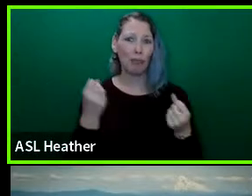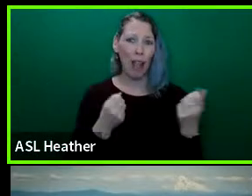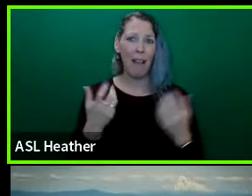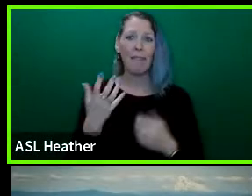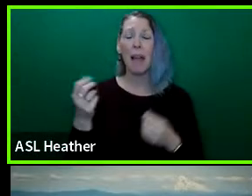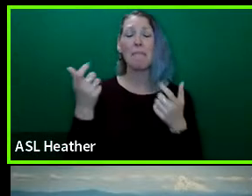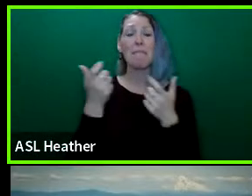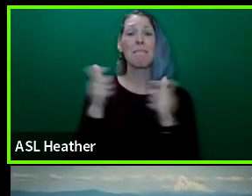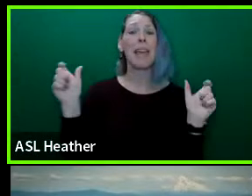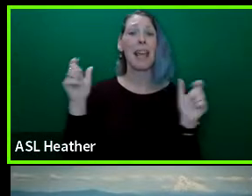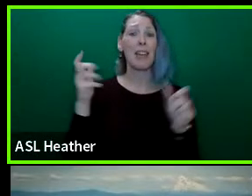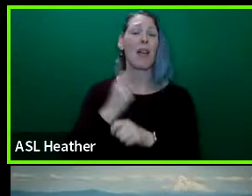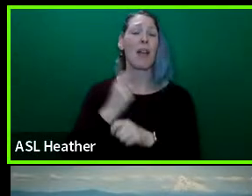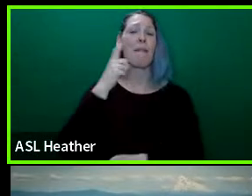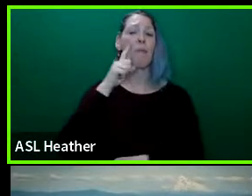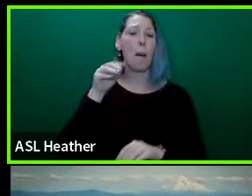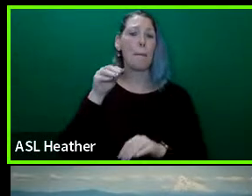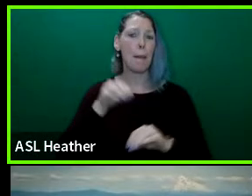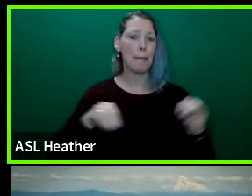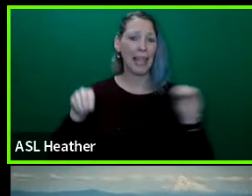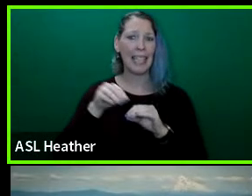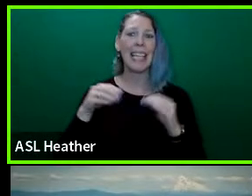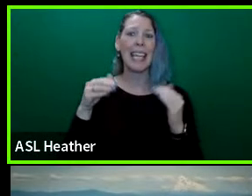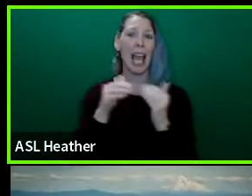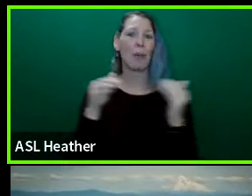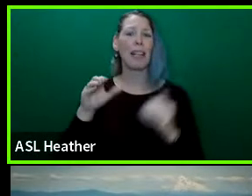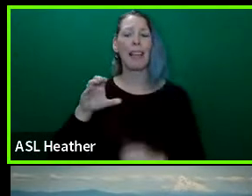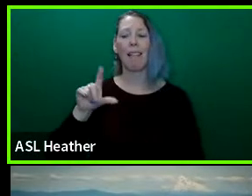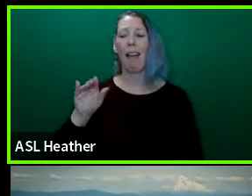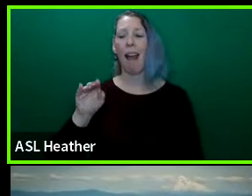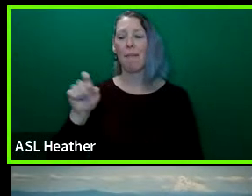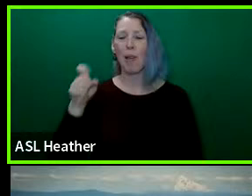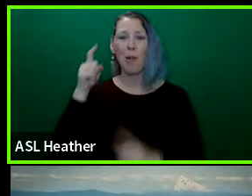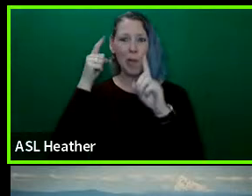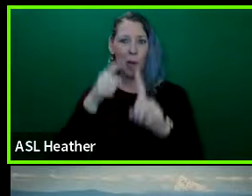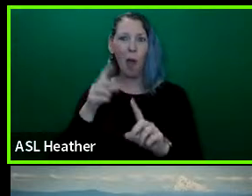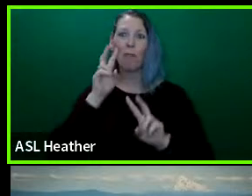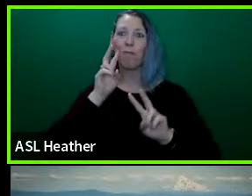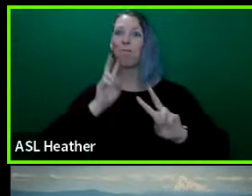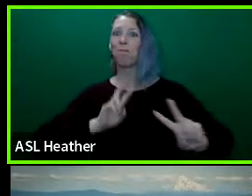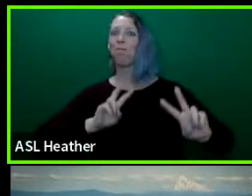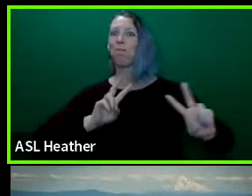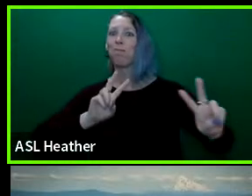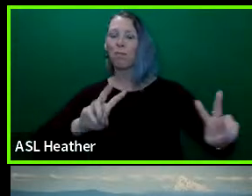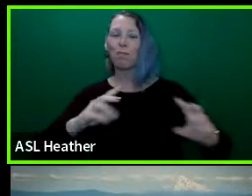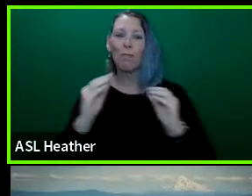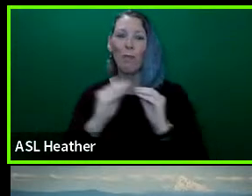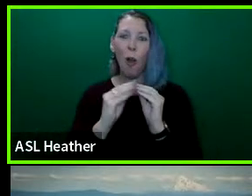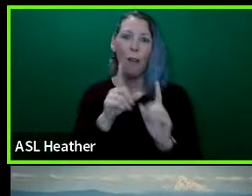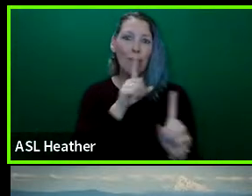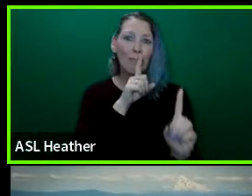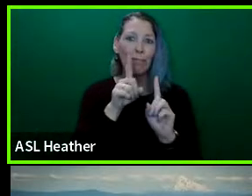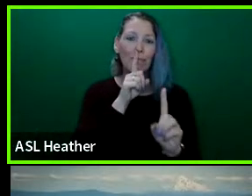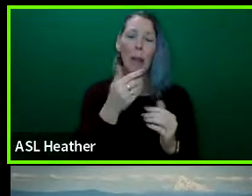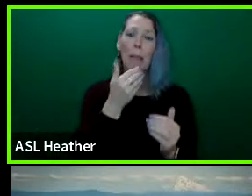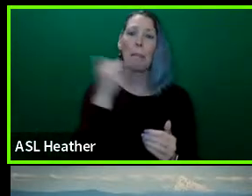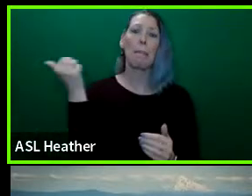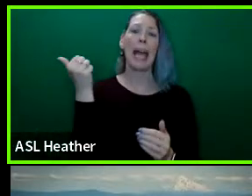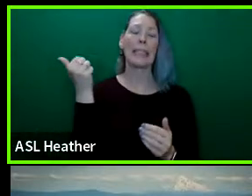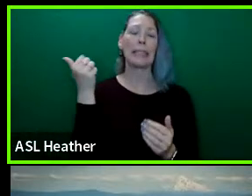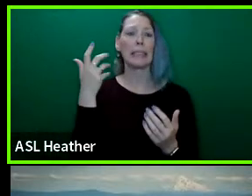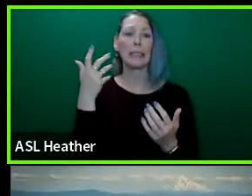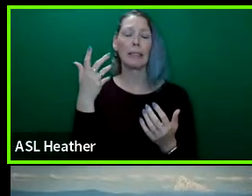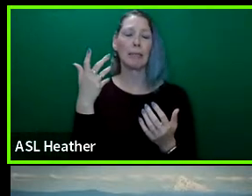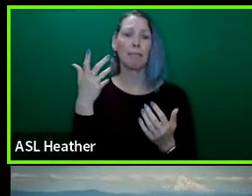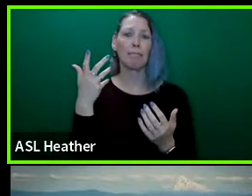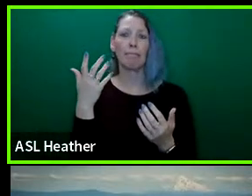and its efforts towards mobility, equity, and climate goals. So I look forward to the future conversations on how best optimizing the Vine to take